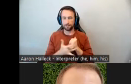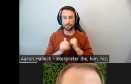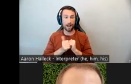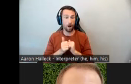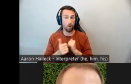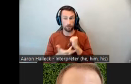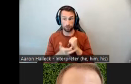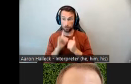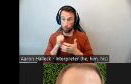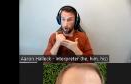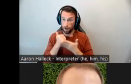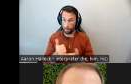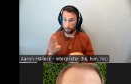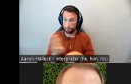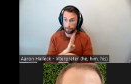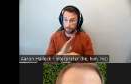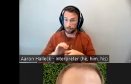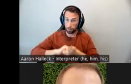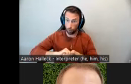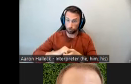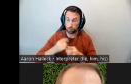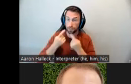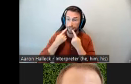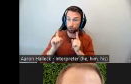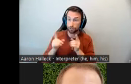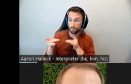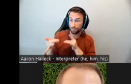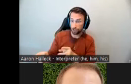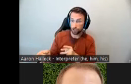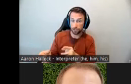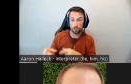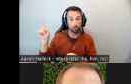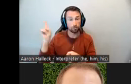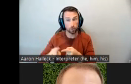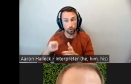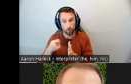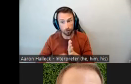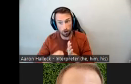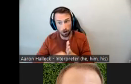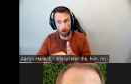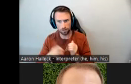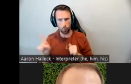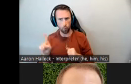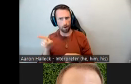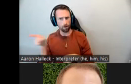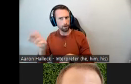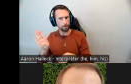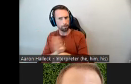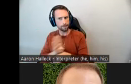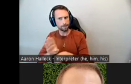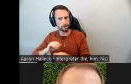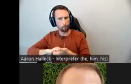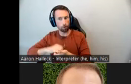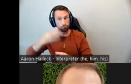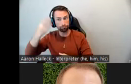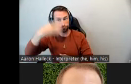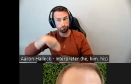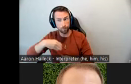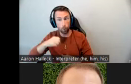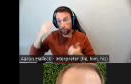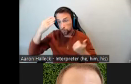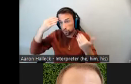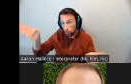partners increase efficiency, drive growth, reduce costs in areas that the business partner doesn't even see or know. And there are also areas